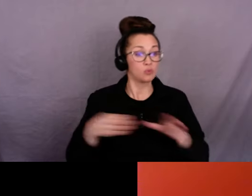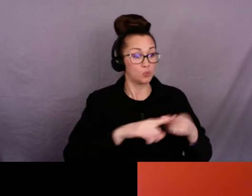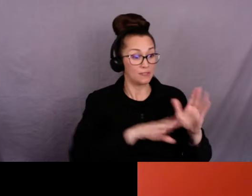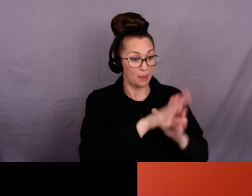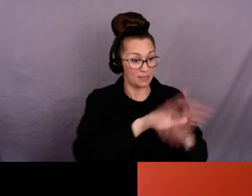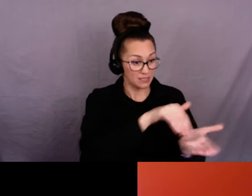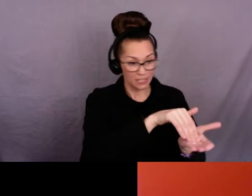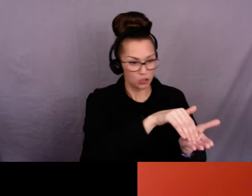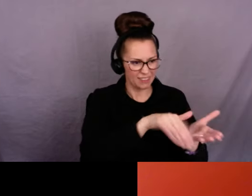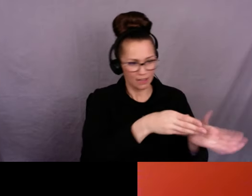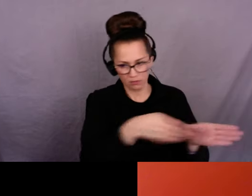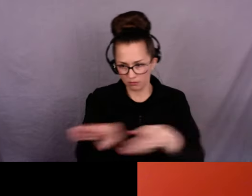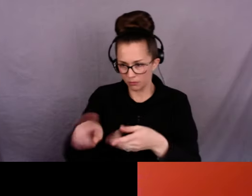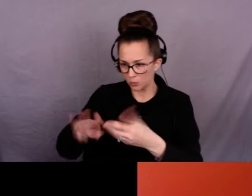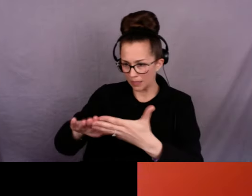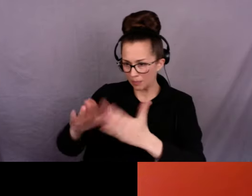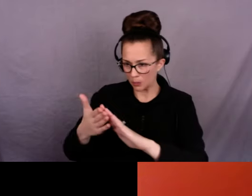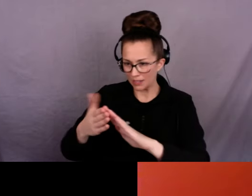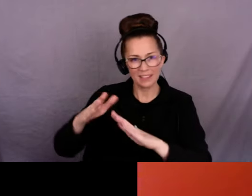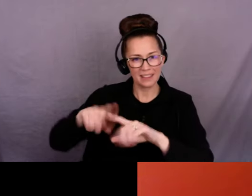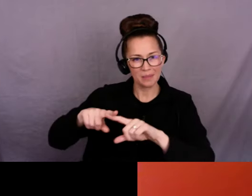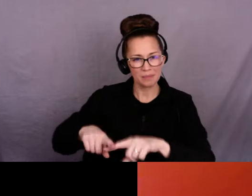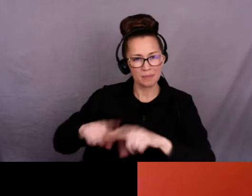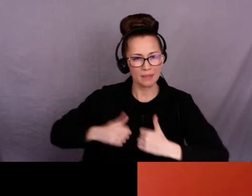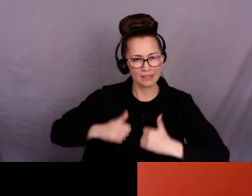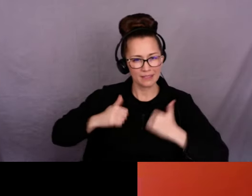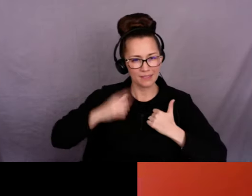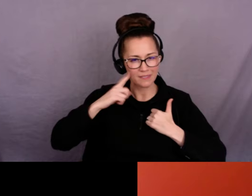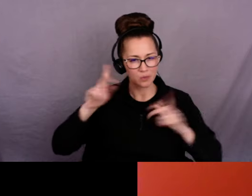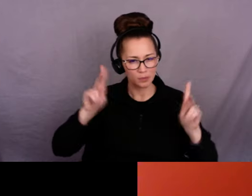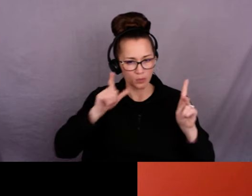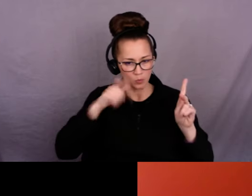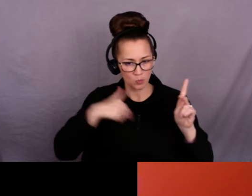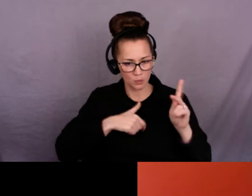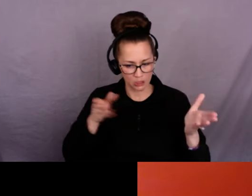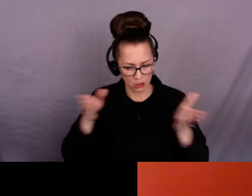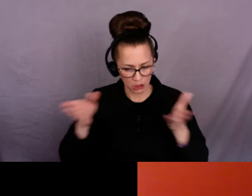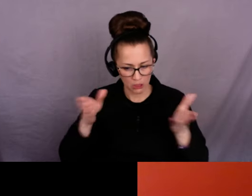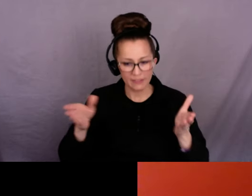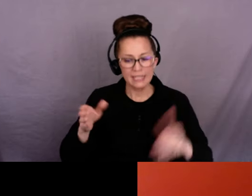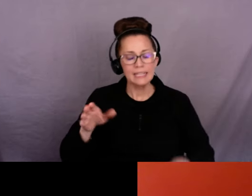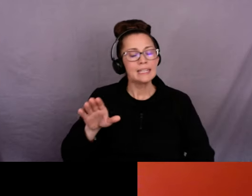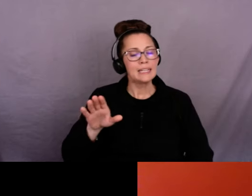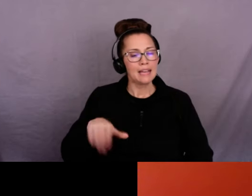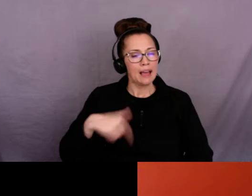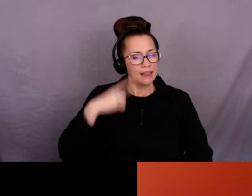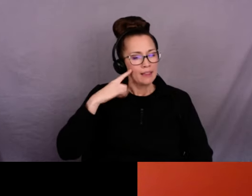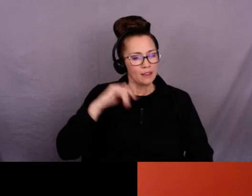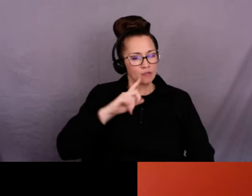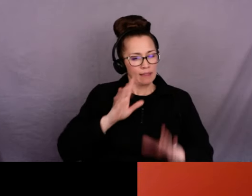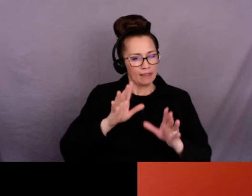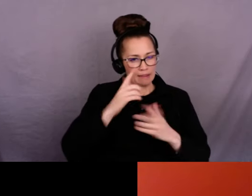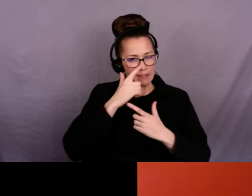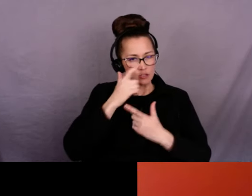and really move into community-based living for the individuals that we serve and support. You know, I think it's a really interesting